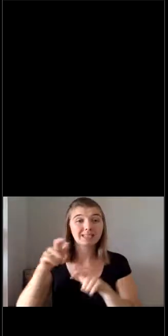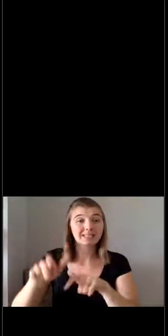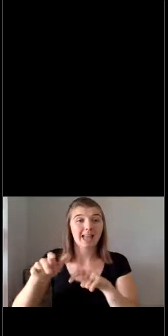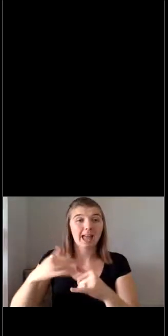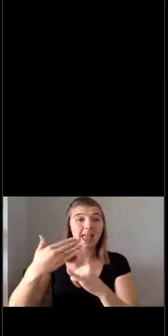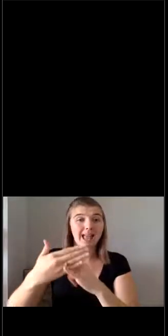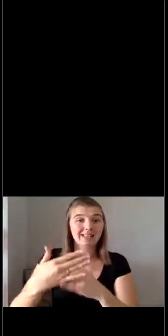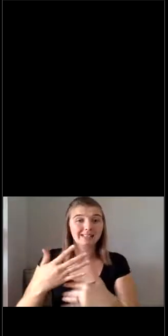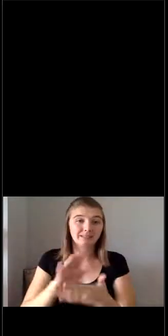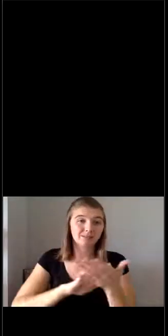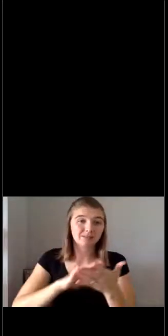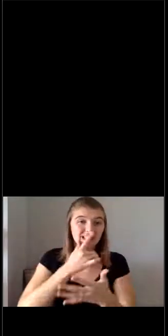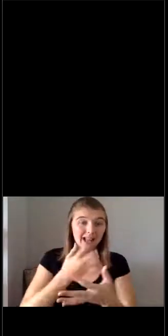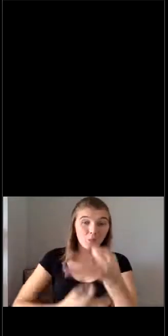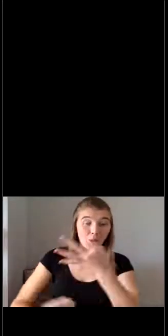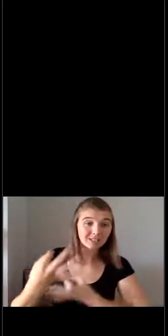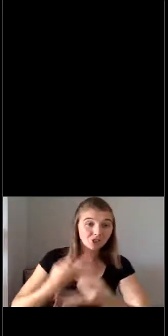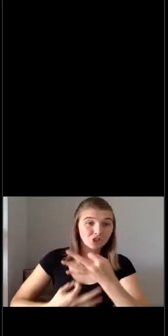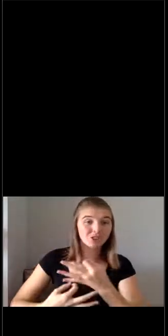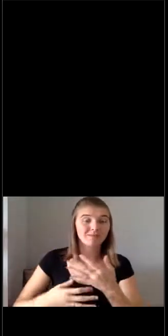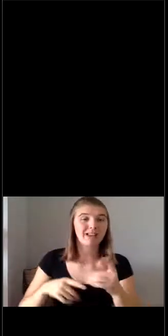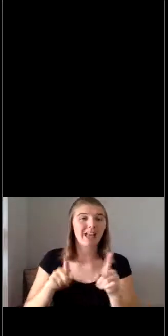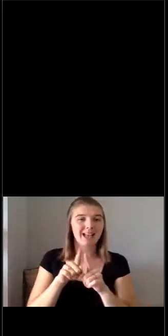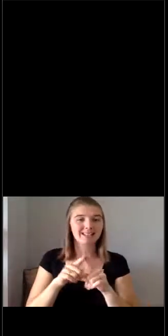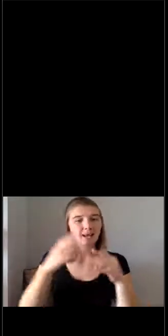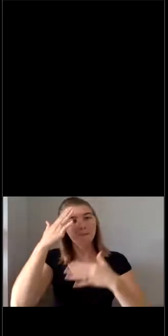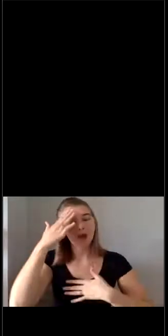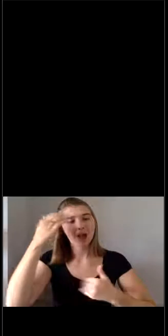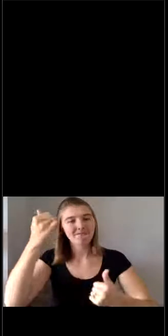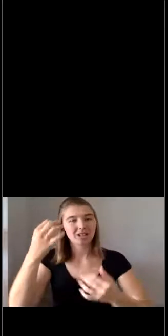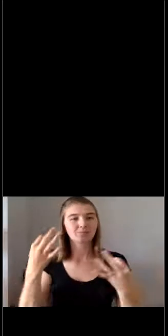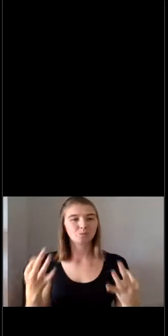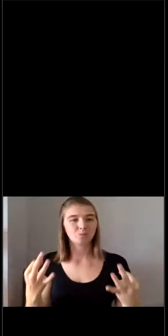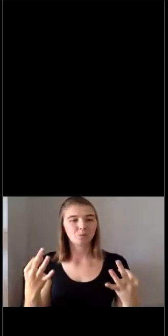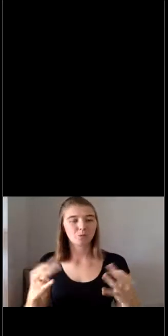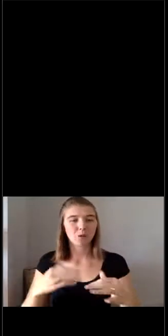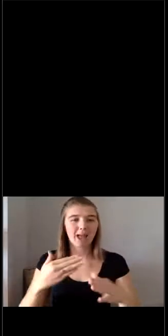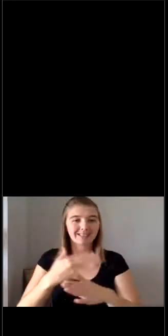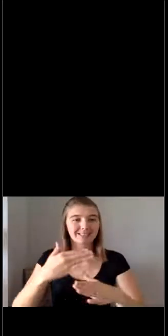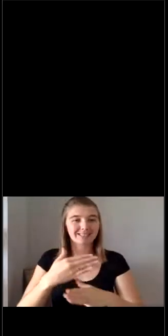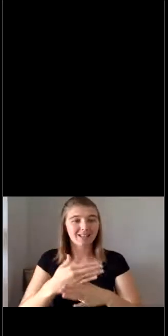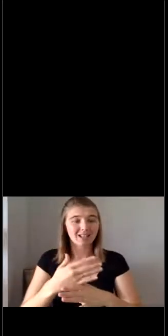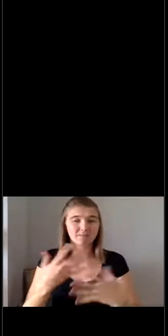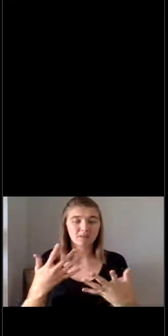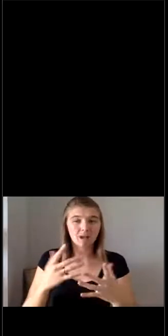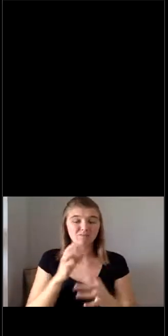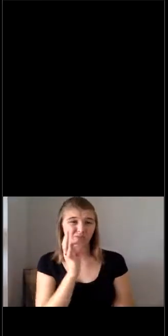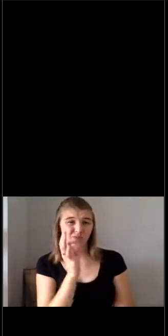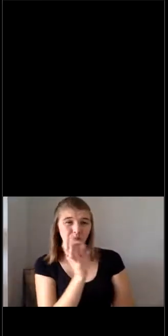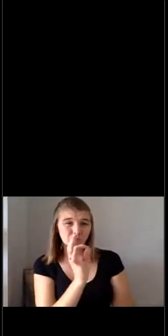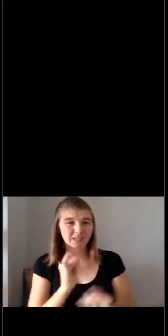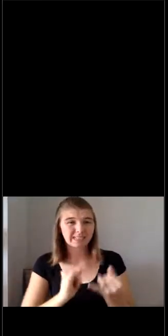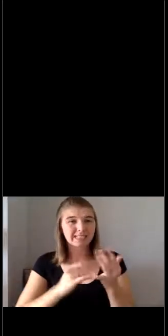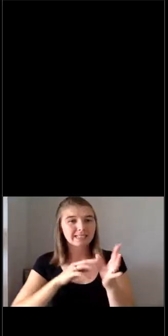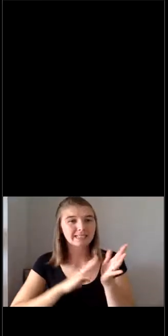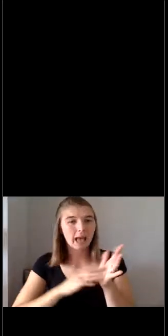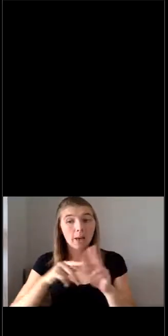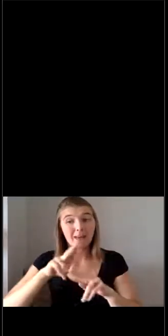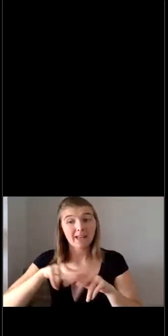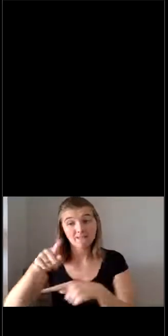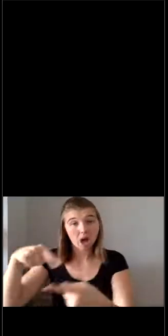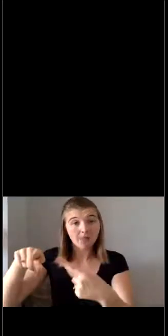and to run that guided mindfulness exercise. But Sam, if people want to know more, or perhaps if they would like to invite you into their